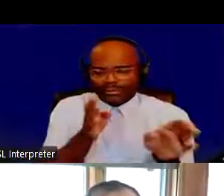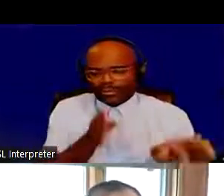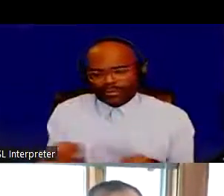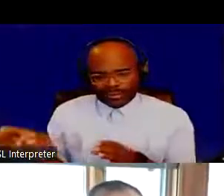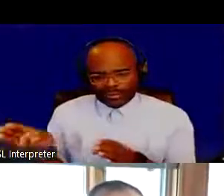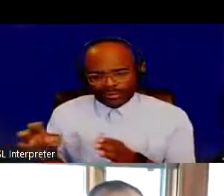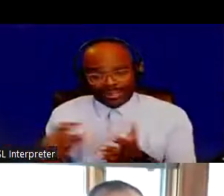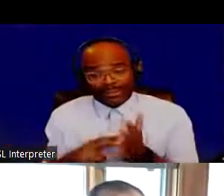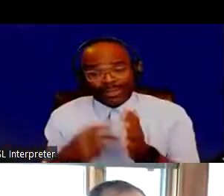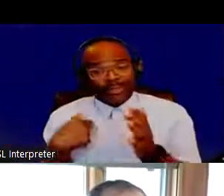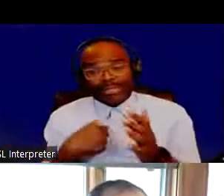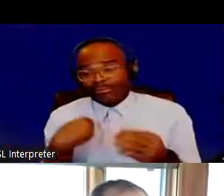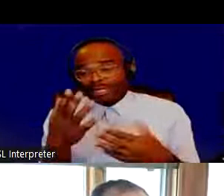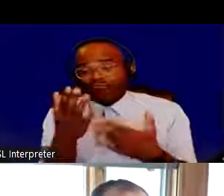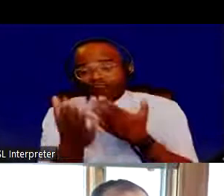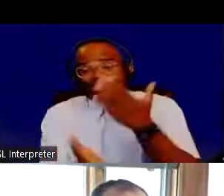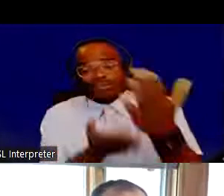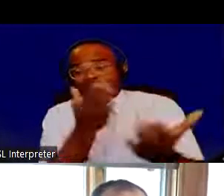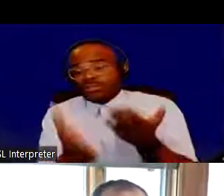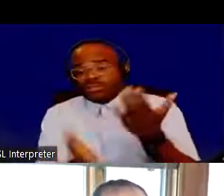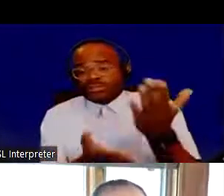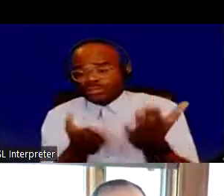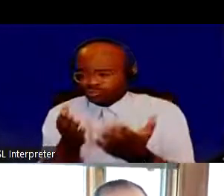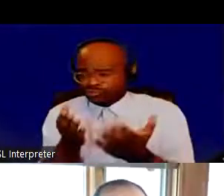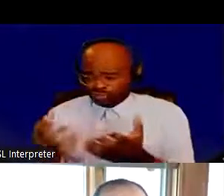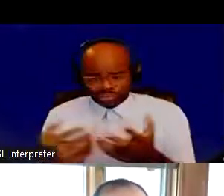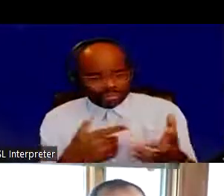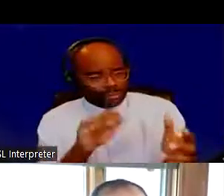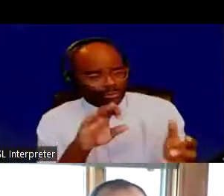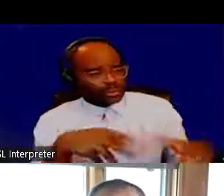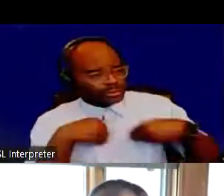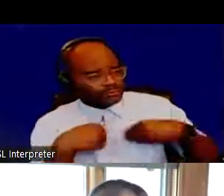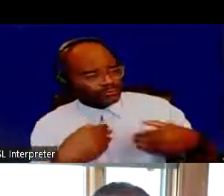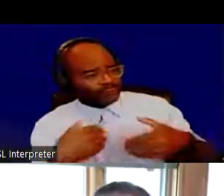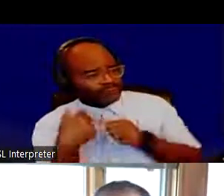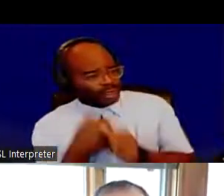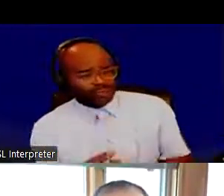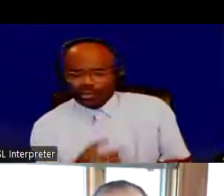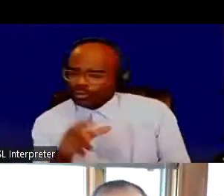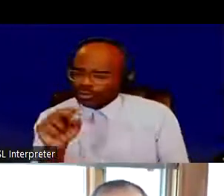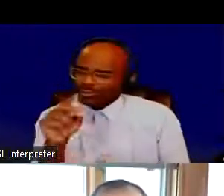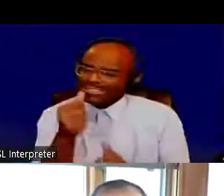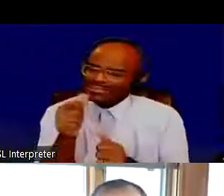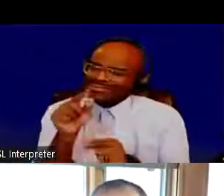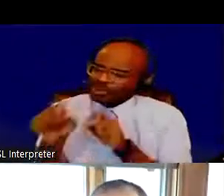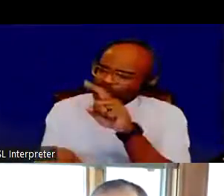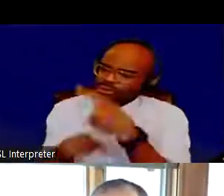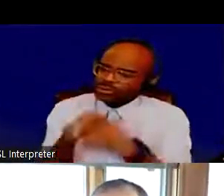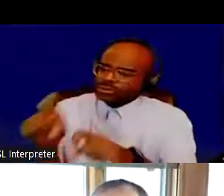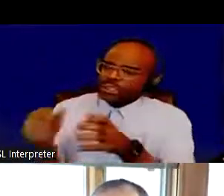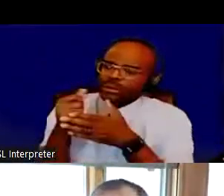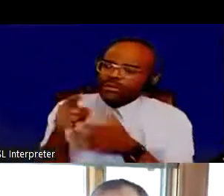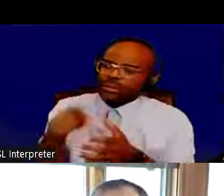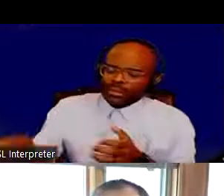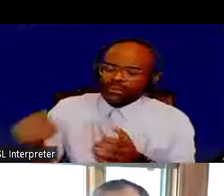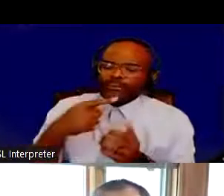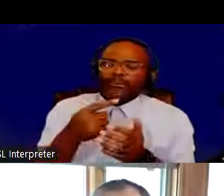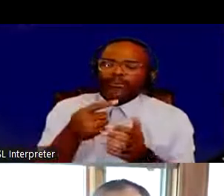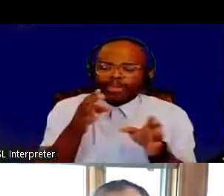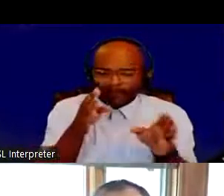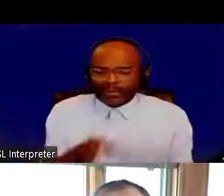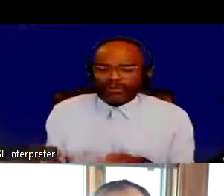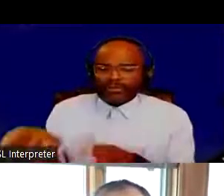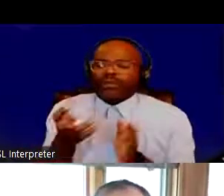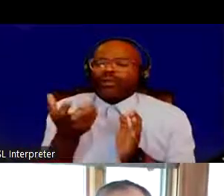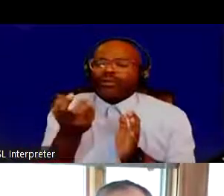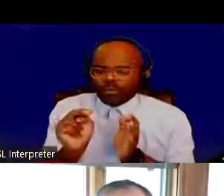of recommendations that we're expecting land managers to follow. Instead, it's a series of questions that allow land managers to build their own custom adaptation